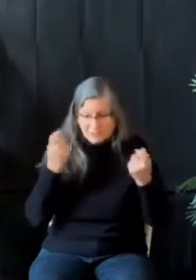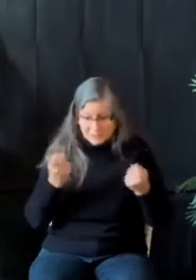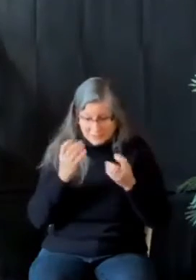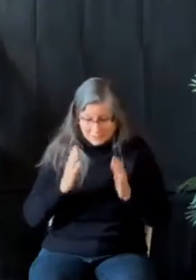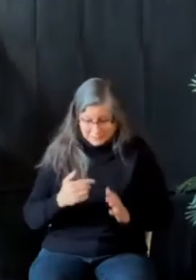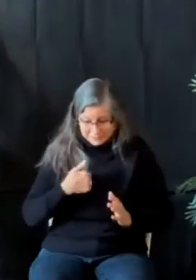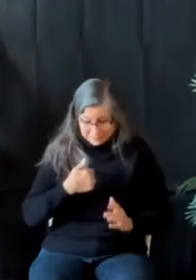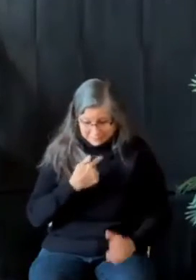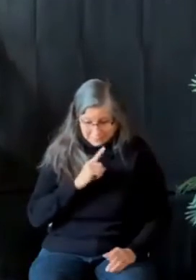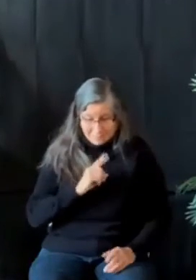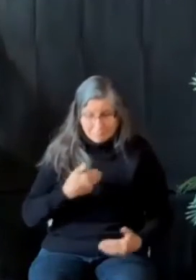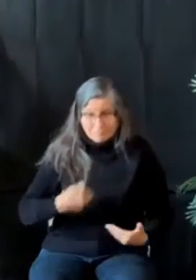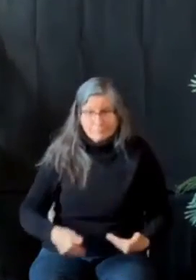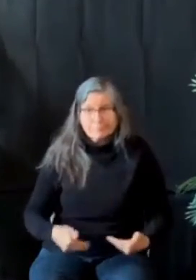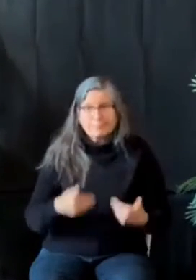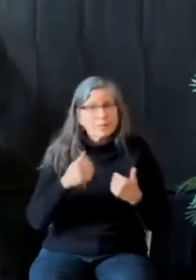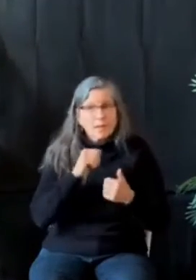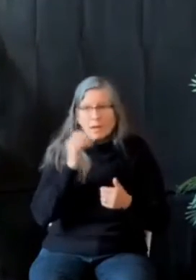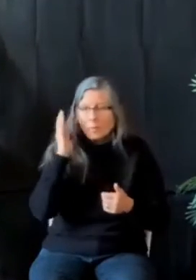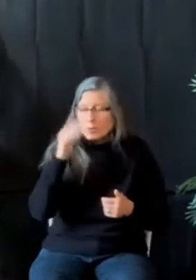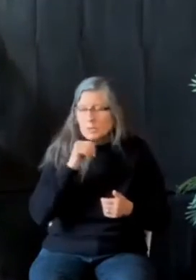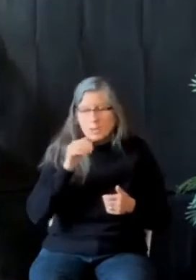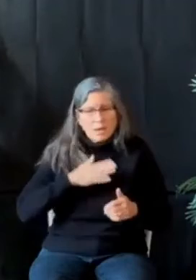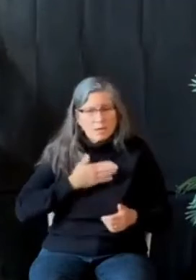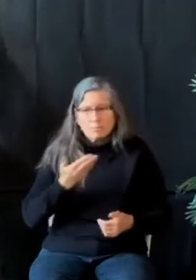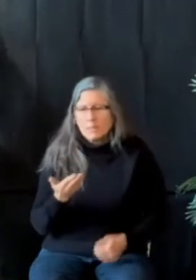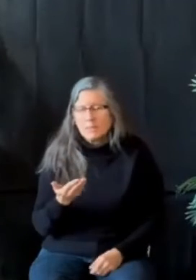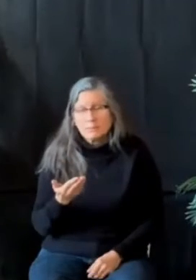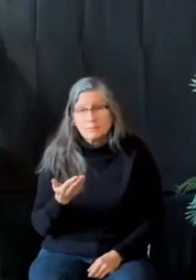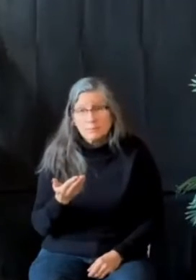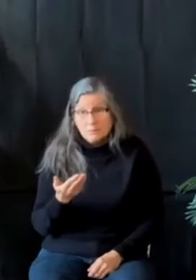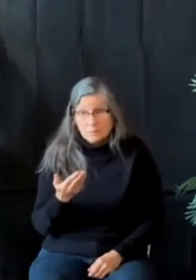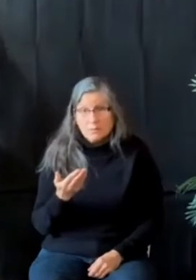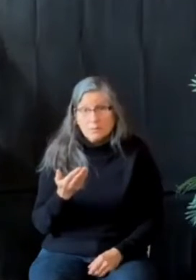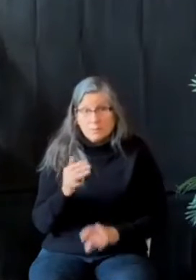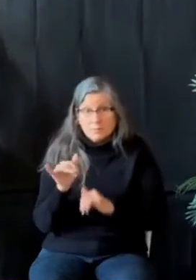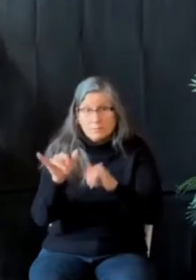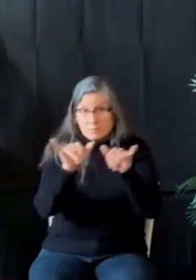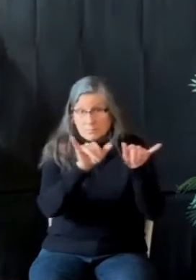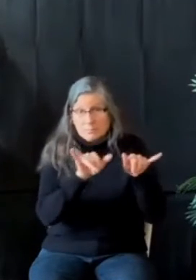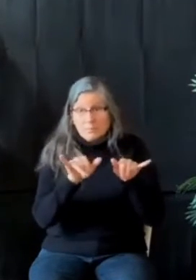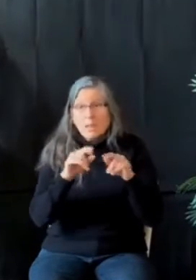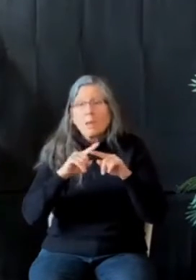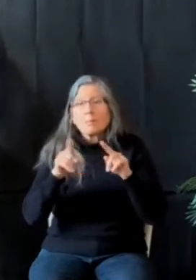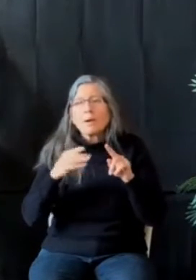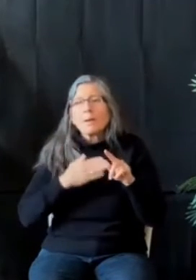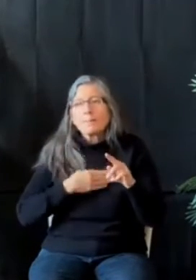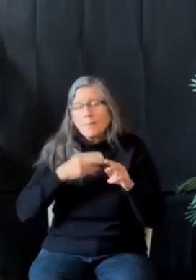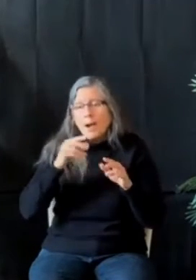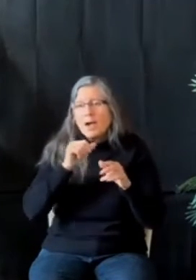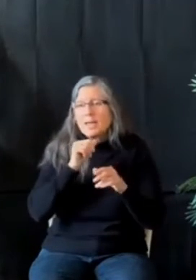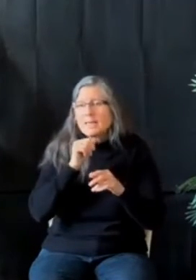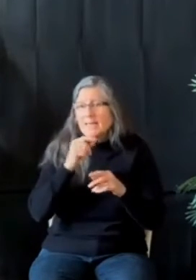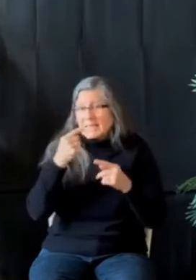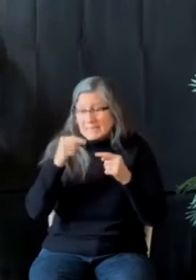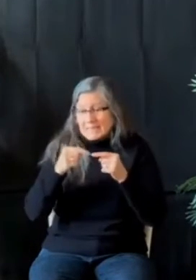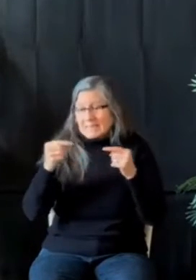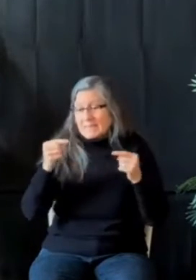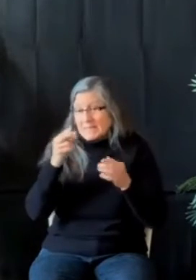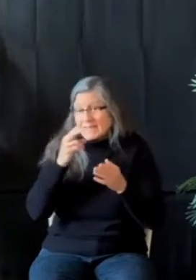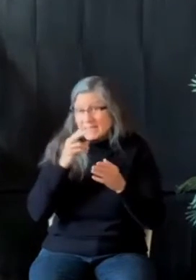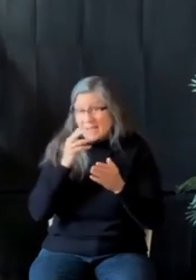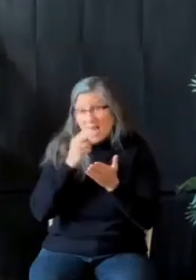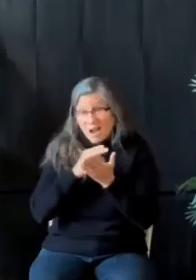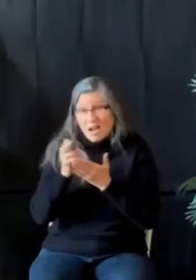there? I would not admit what a sinner I was. But my dishonesty made me miserable and filled my days with